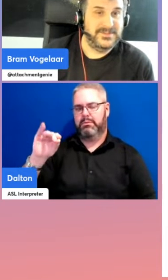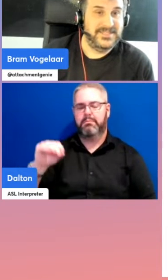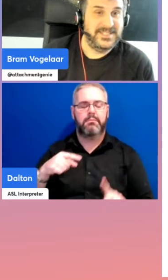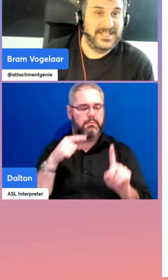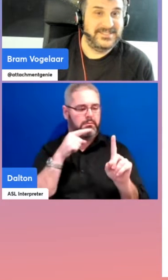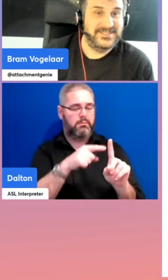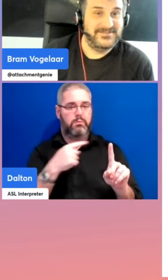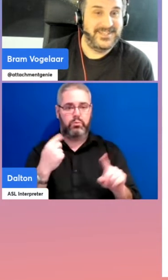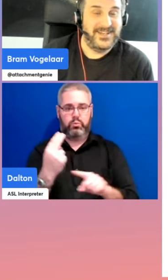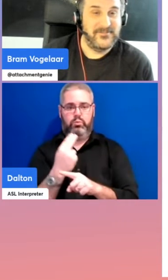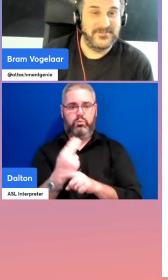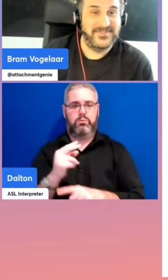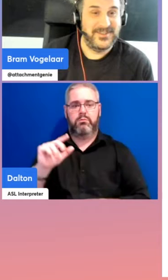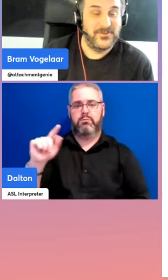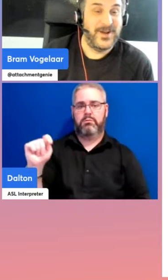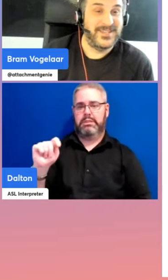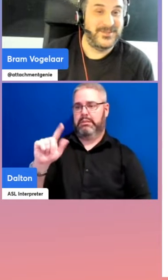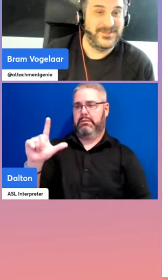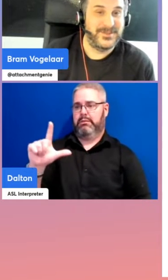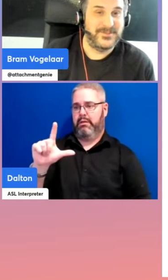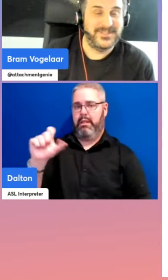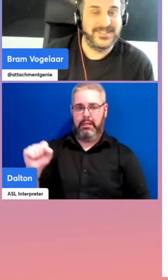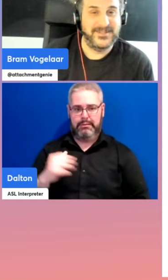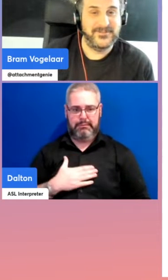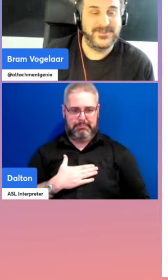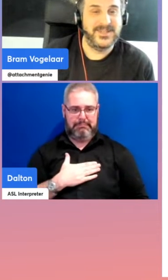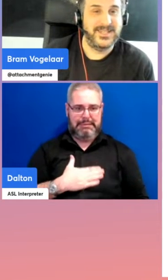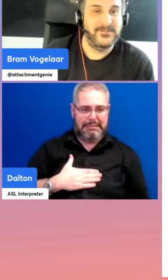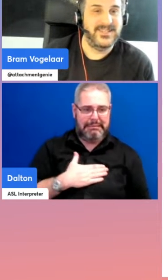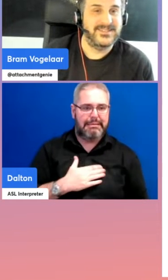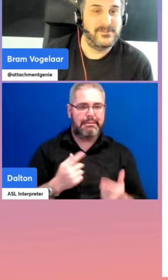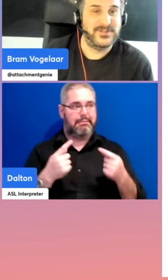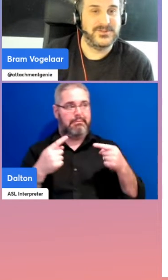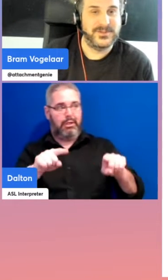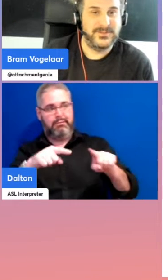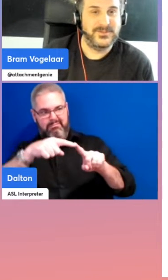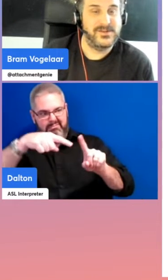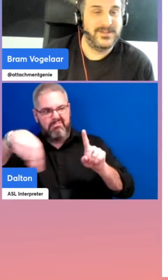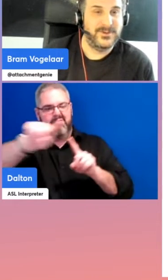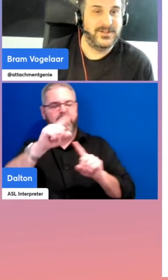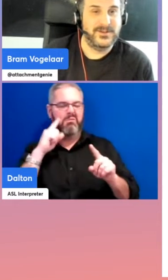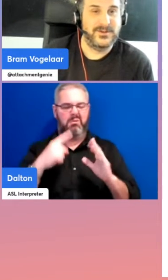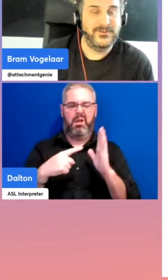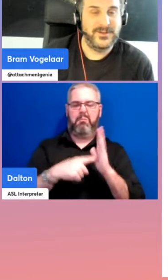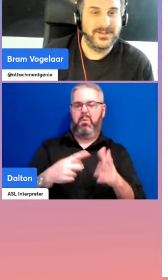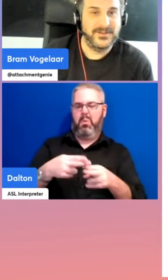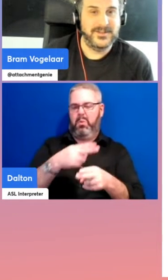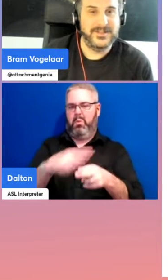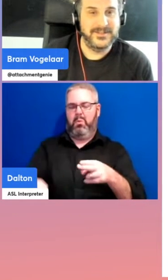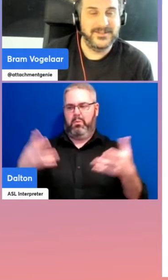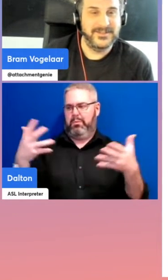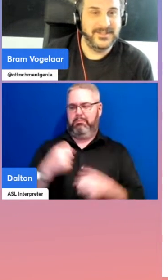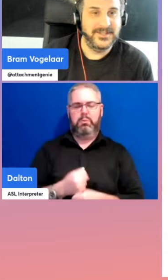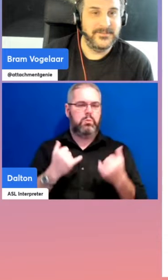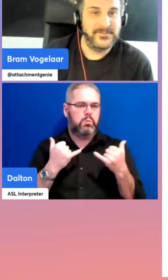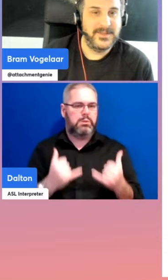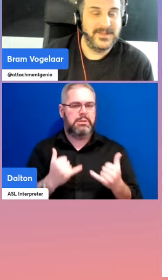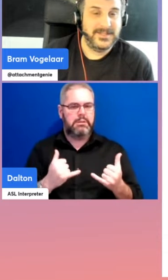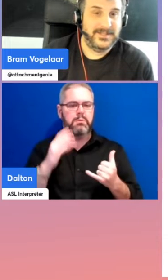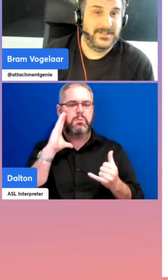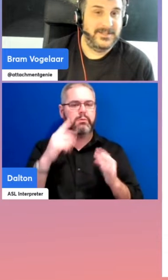Please use TLS when you do it, but to keep the example short, today we're going to run on